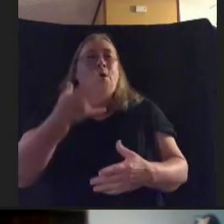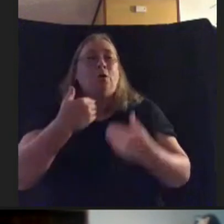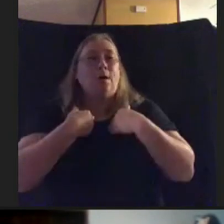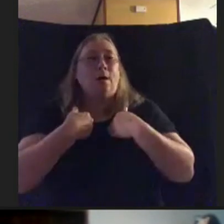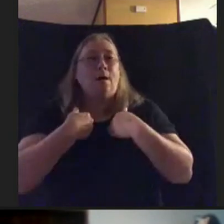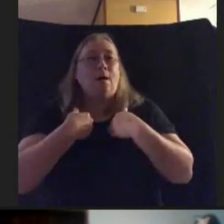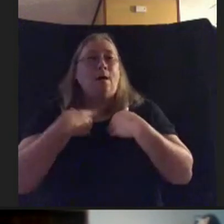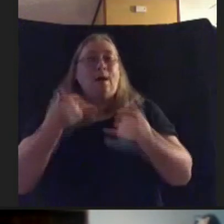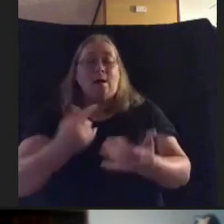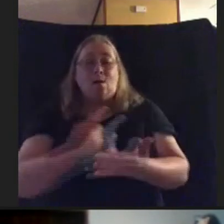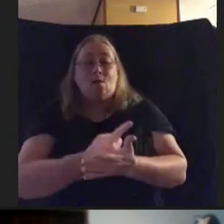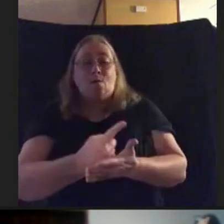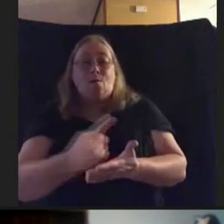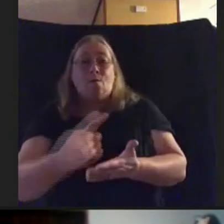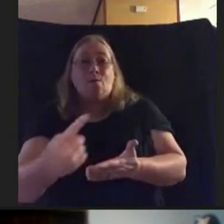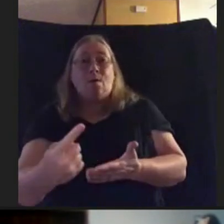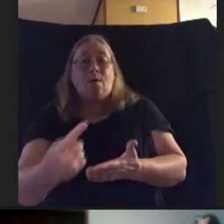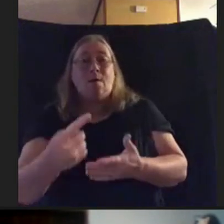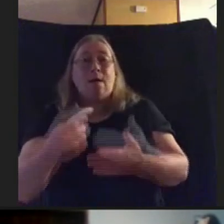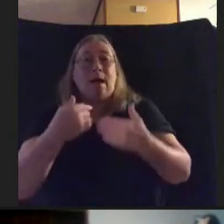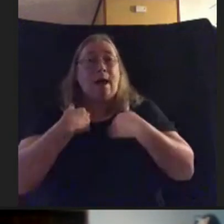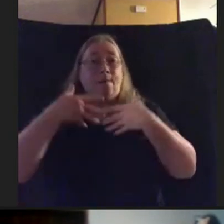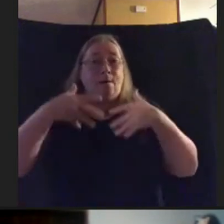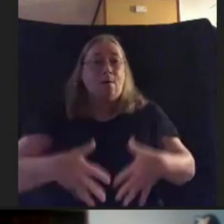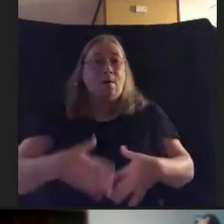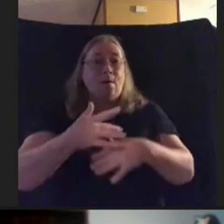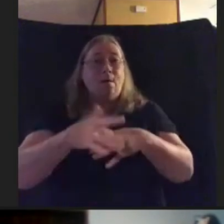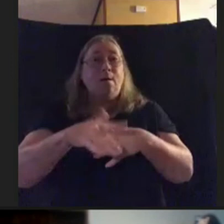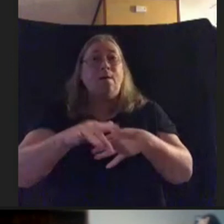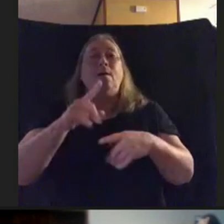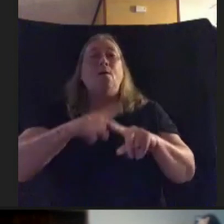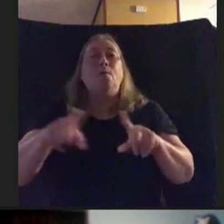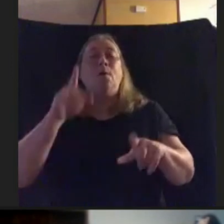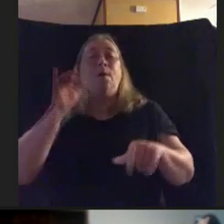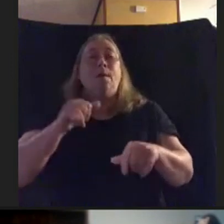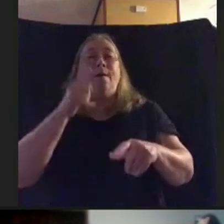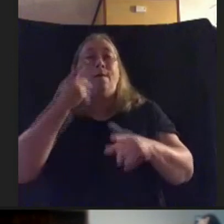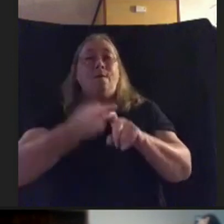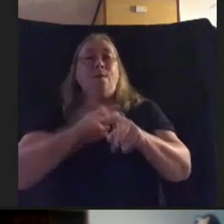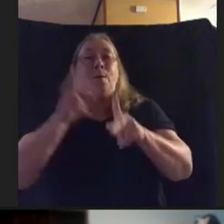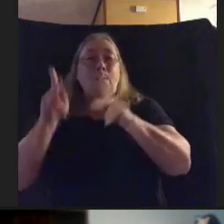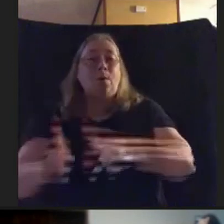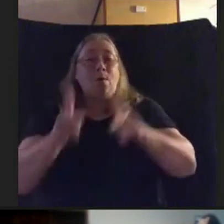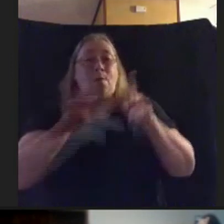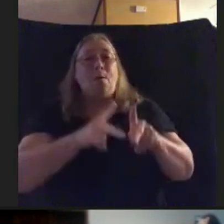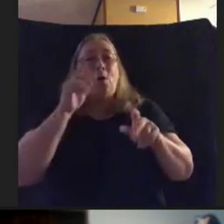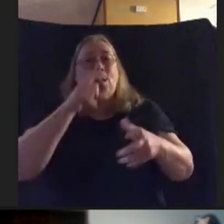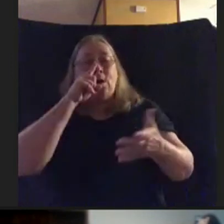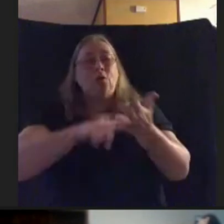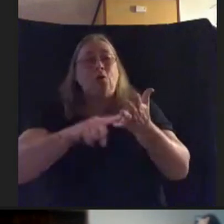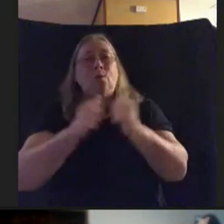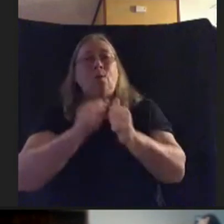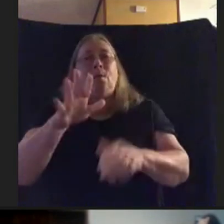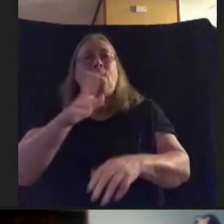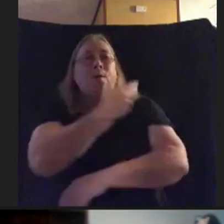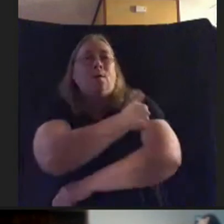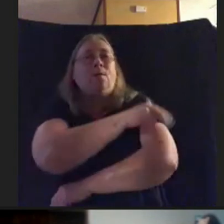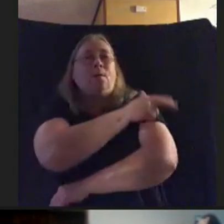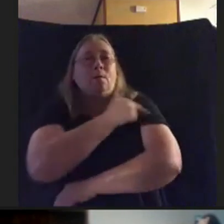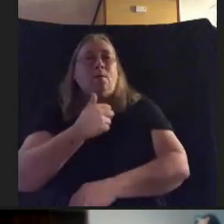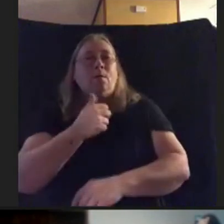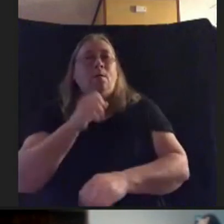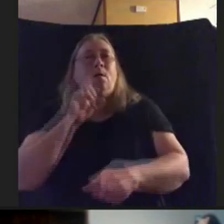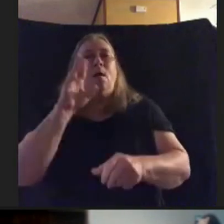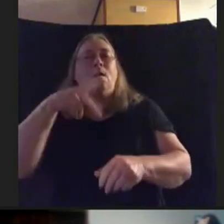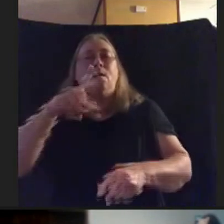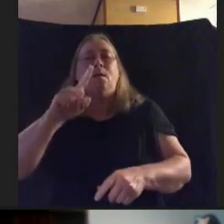available anymore. So from a person-to-person perspective, I mean, you can check with your local hospital. we're going to work on giving you an updated list of where